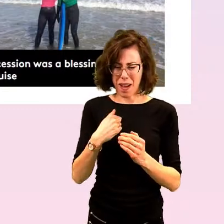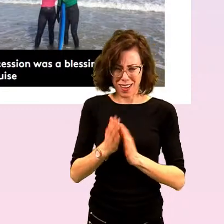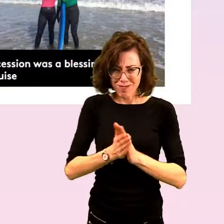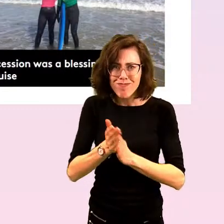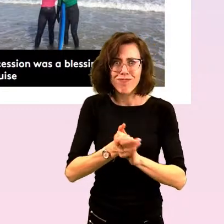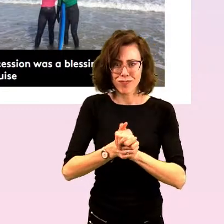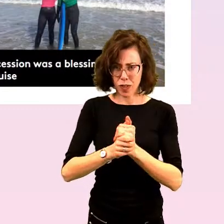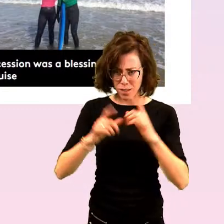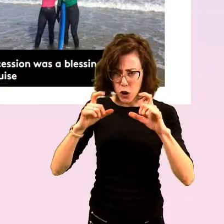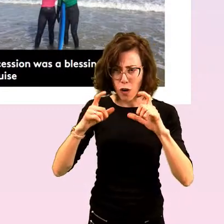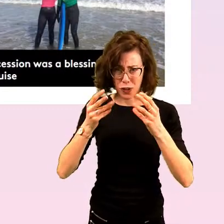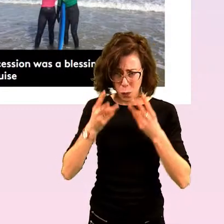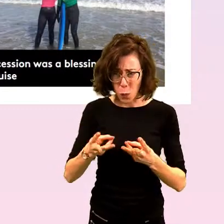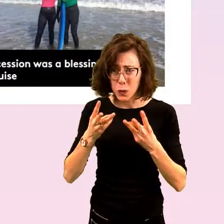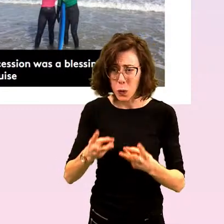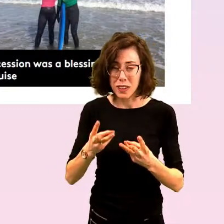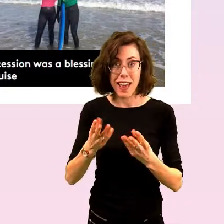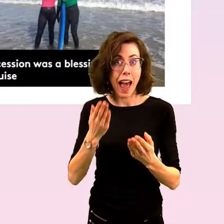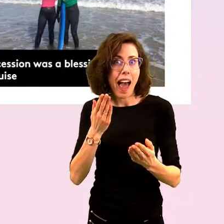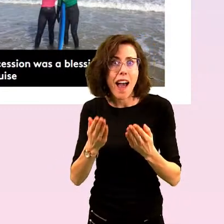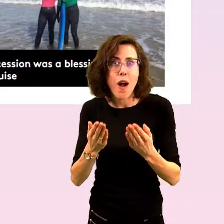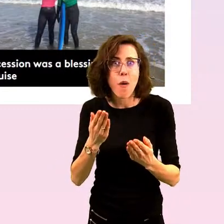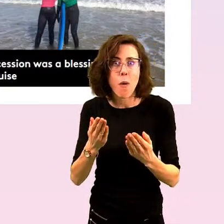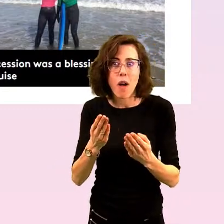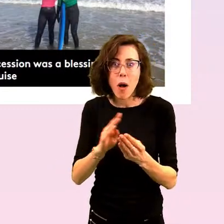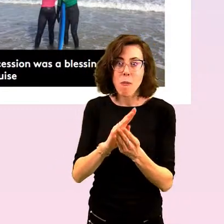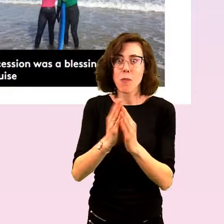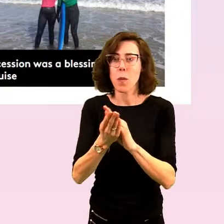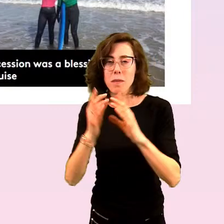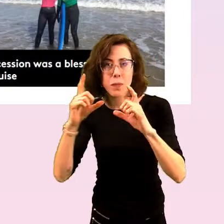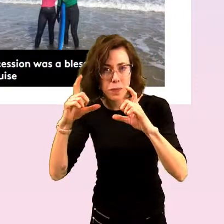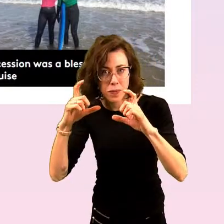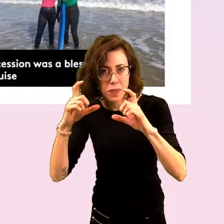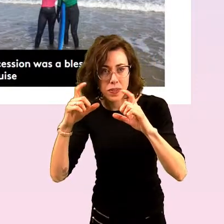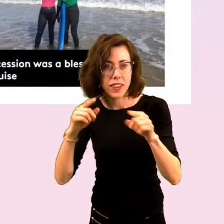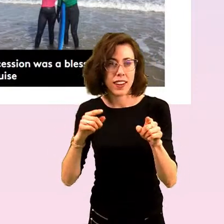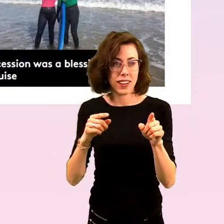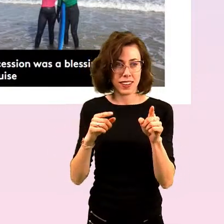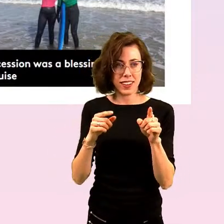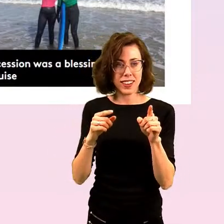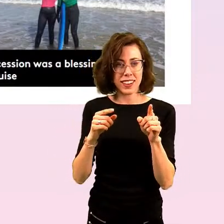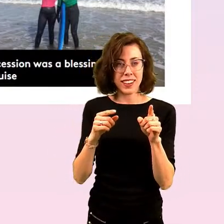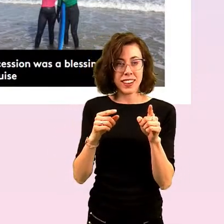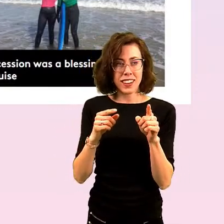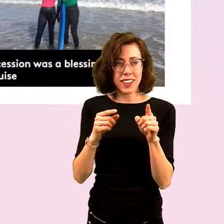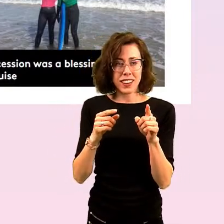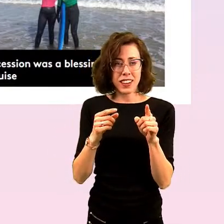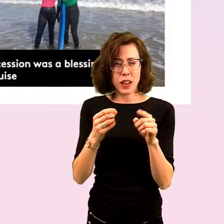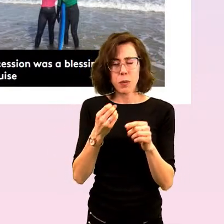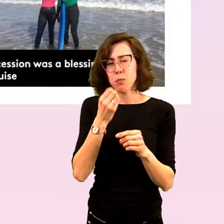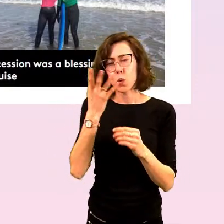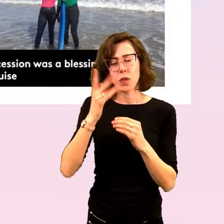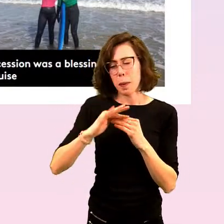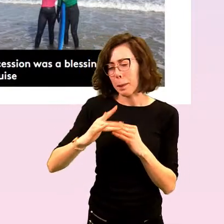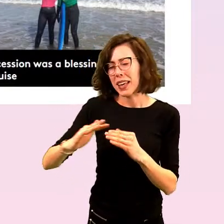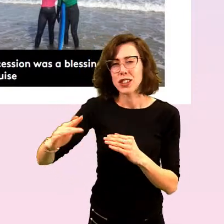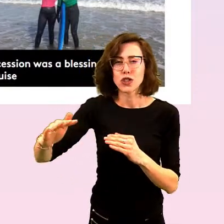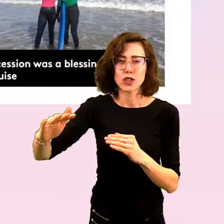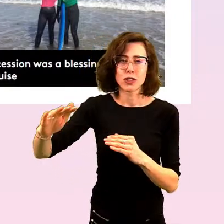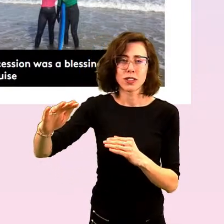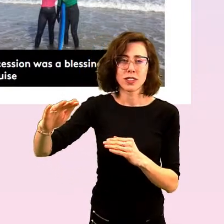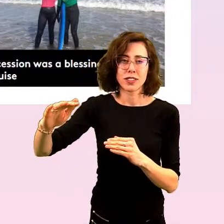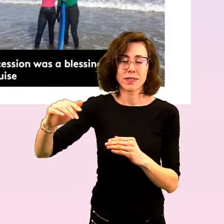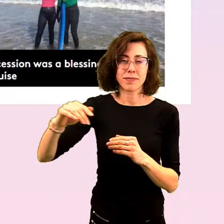hear all the time from the learners. And then the lady look at this beautiful beach, like